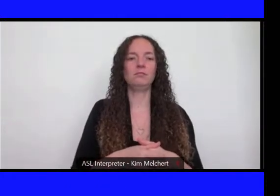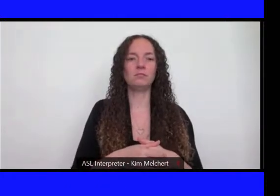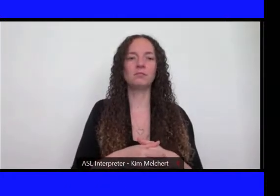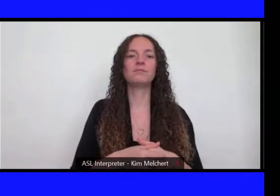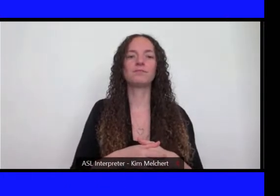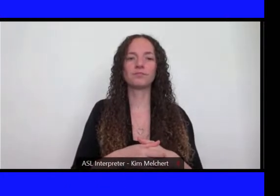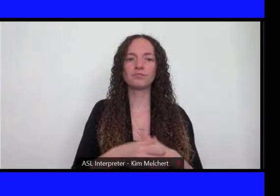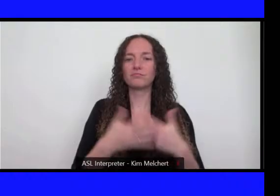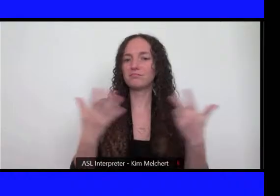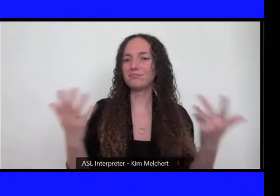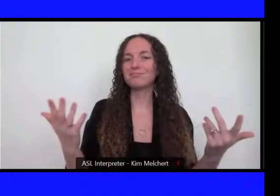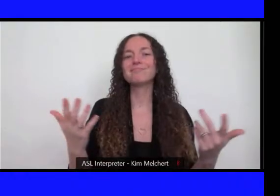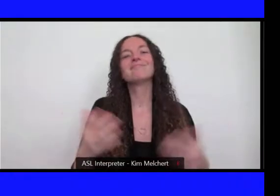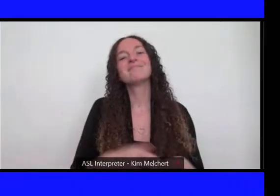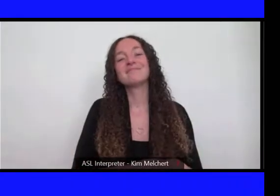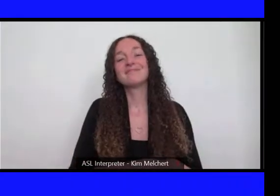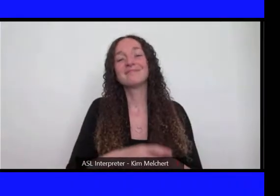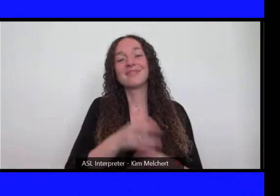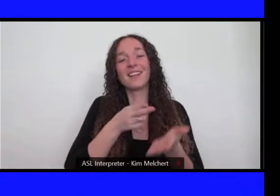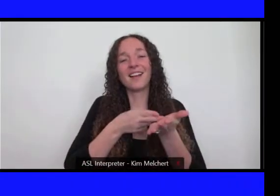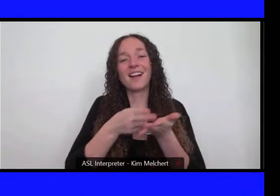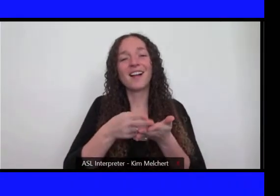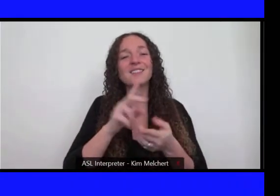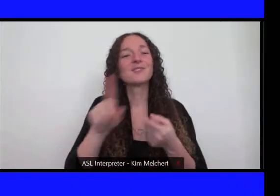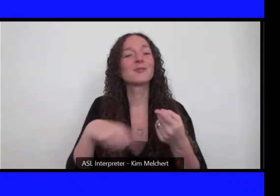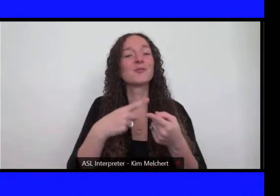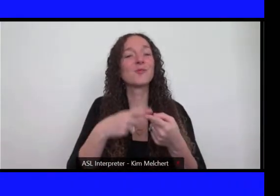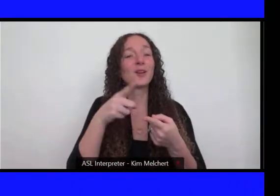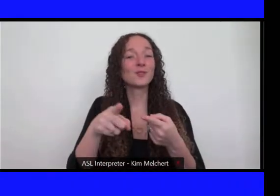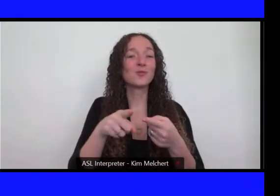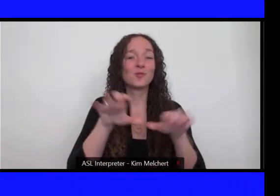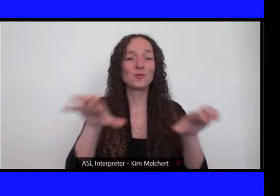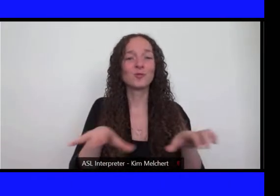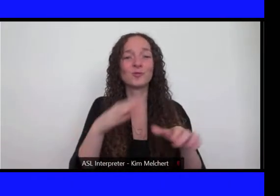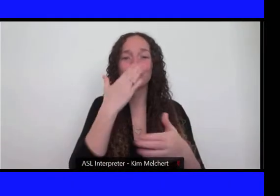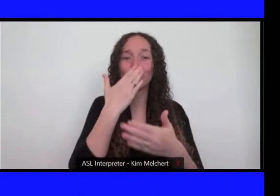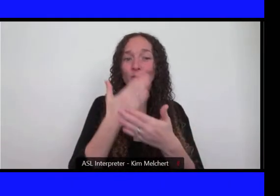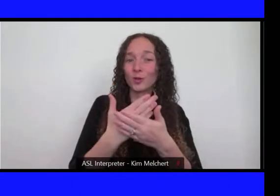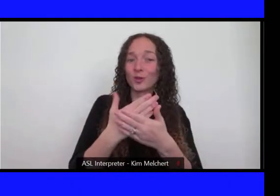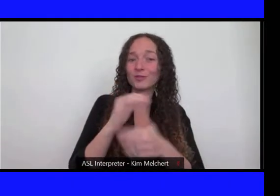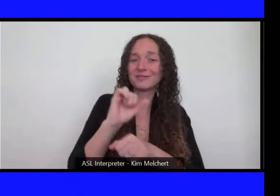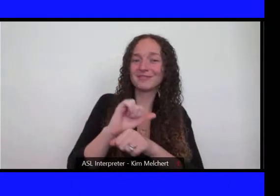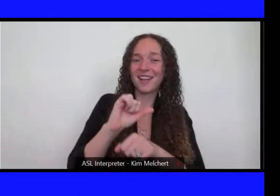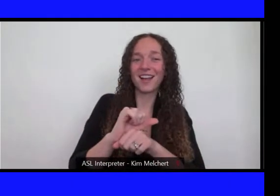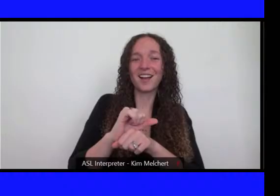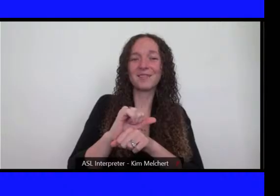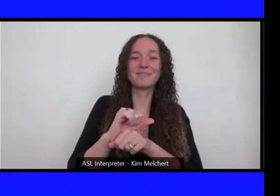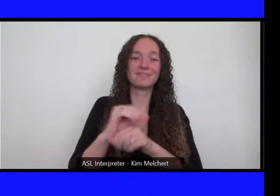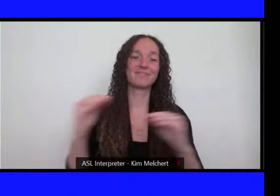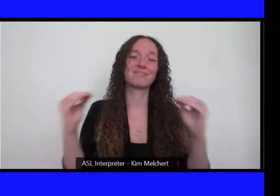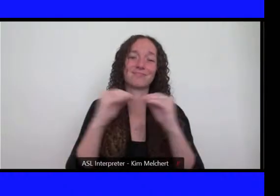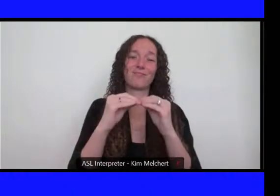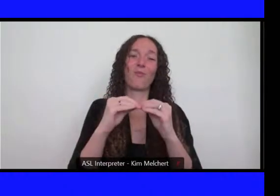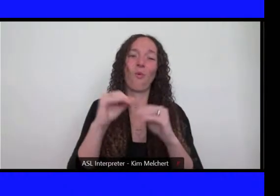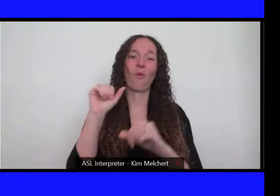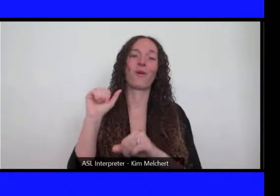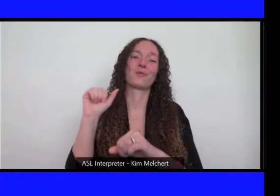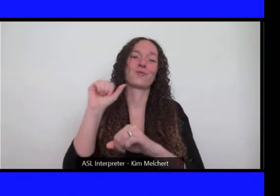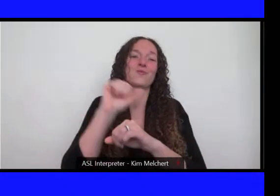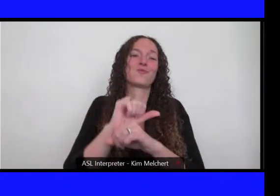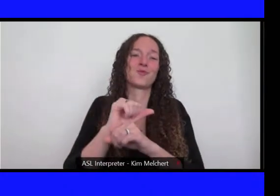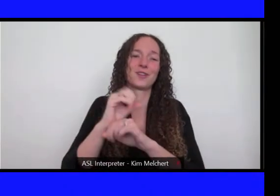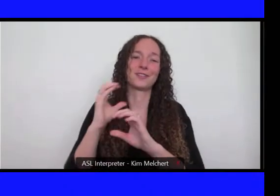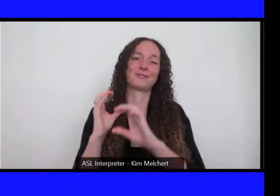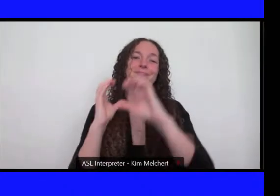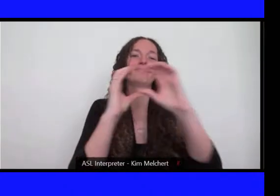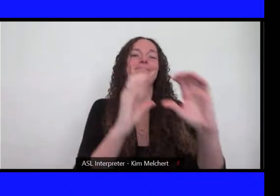the Hispanic, Latinx groups, how are they doing? Is there a difference between one geographical area and another in how